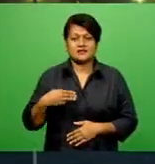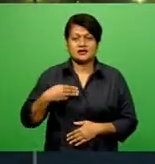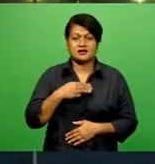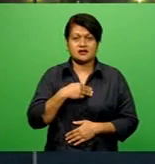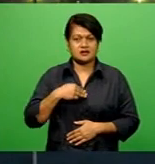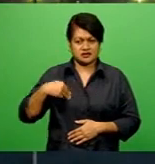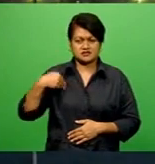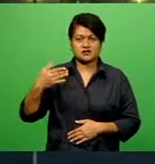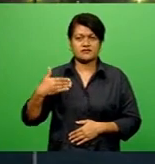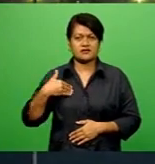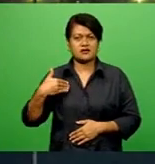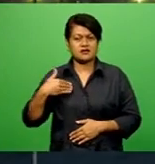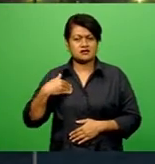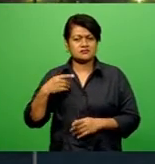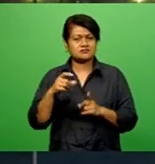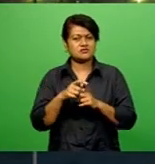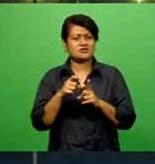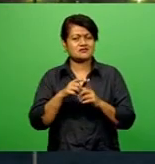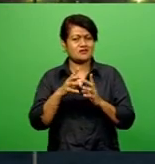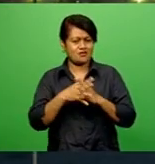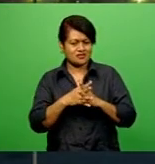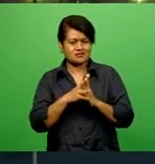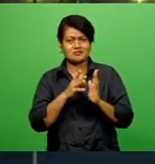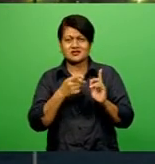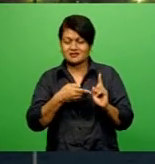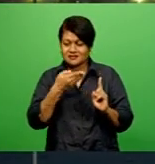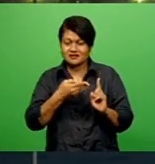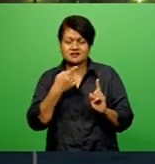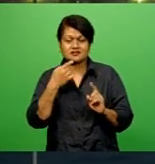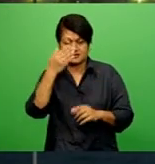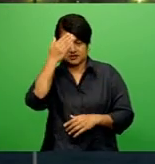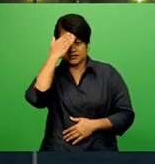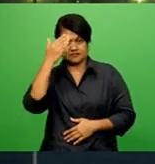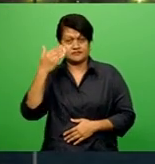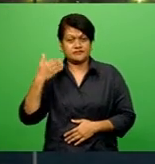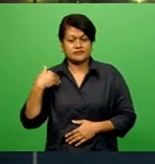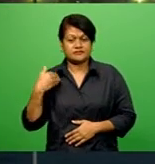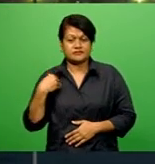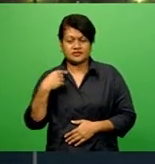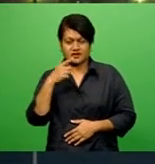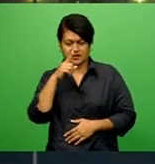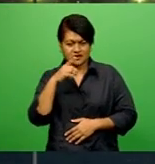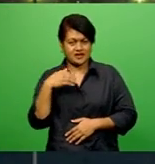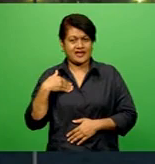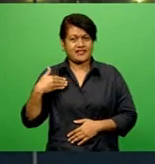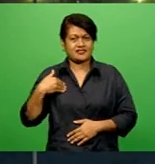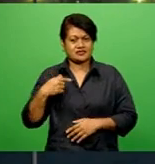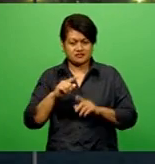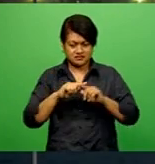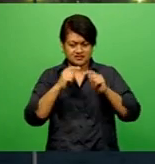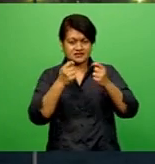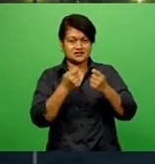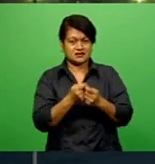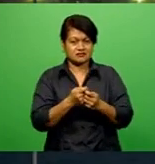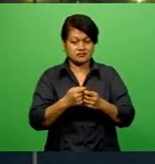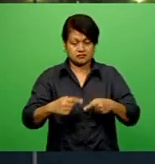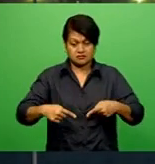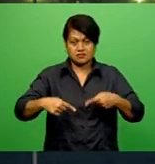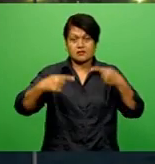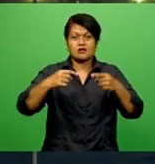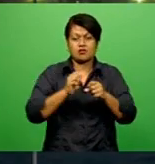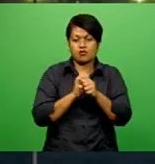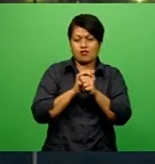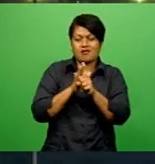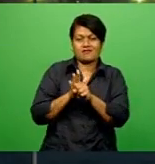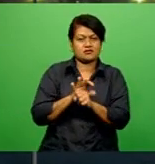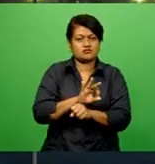Minister for Health, Dr. Efremi Wanganambete, is reminding healthcare workers that the fight against COVID-19 is not over